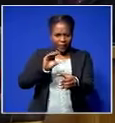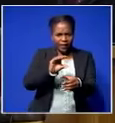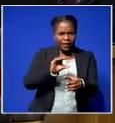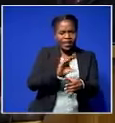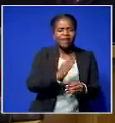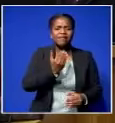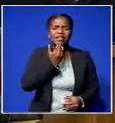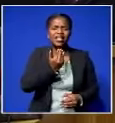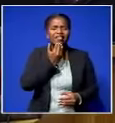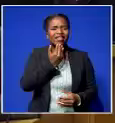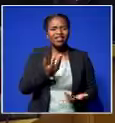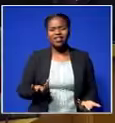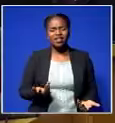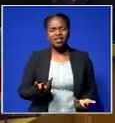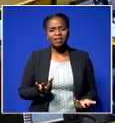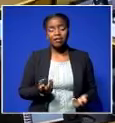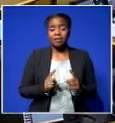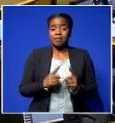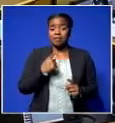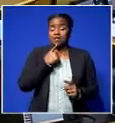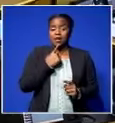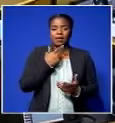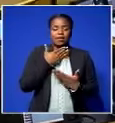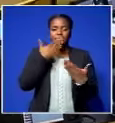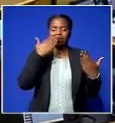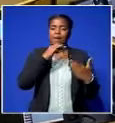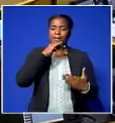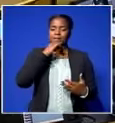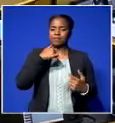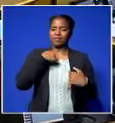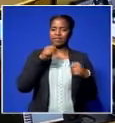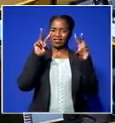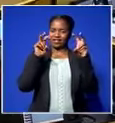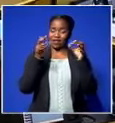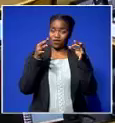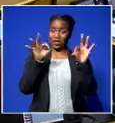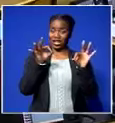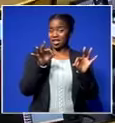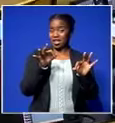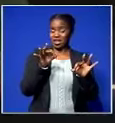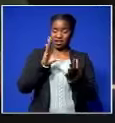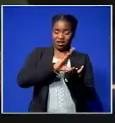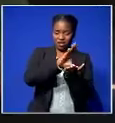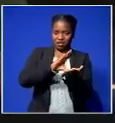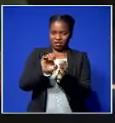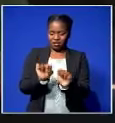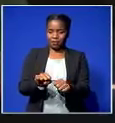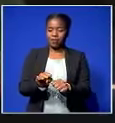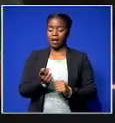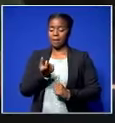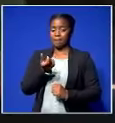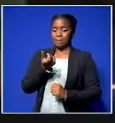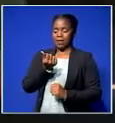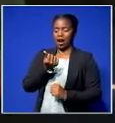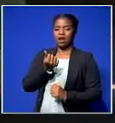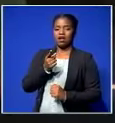parties. And as the saying goes, there's no such thing as a free lunch. Money is the tool they use